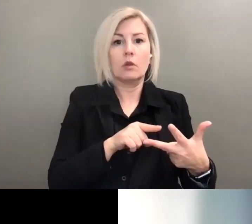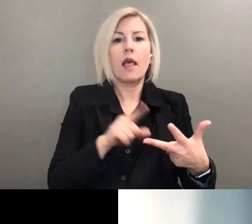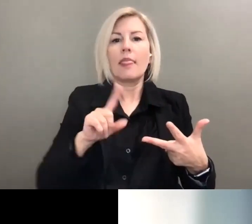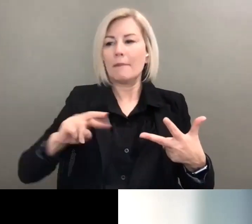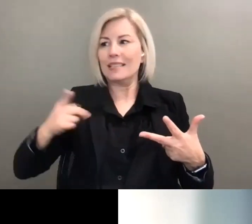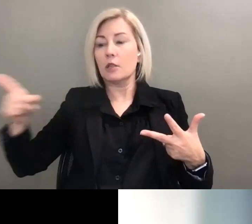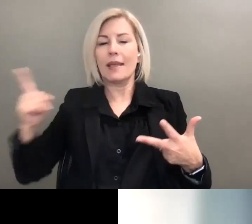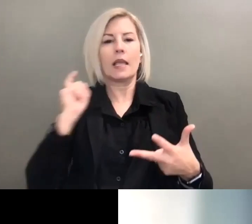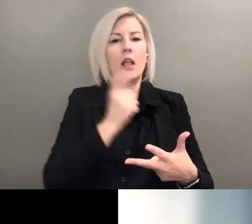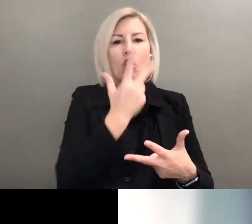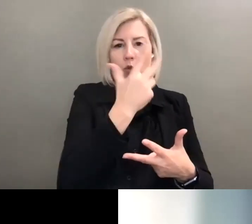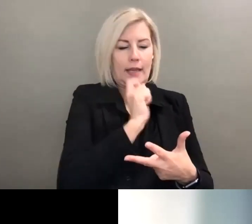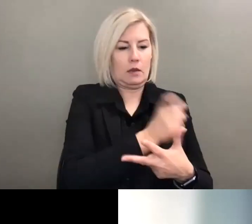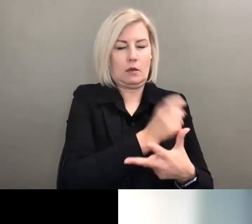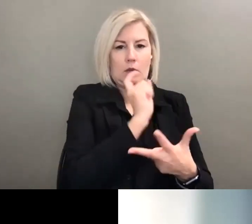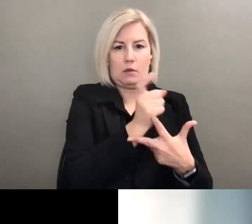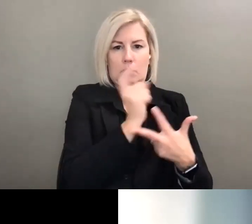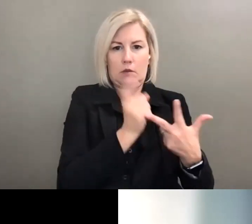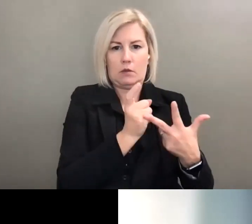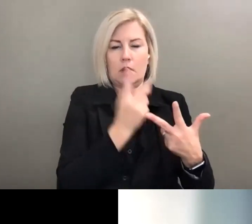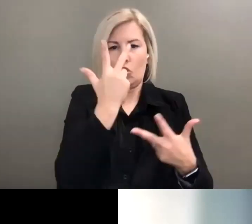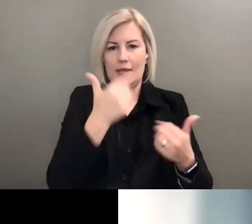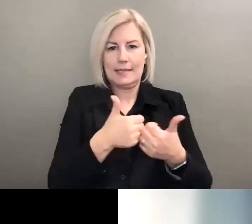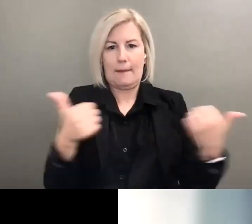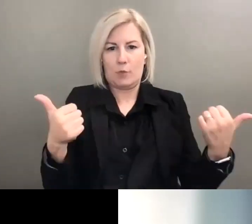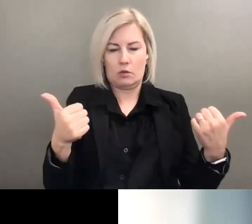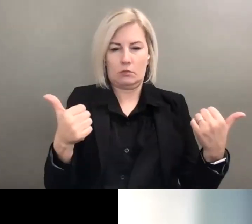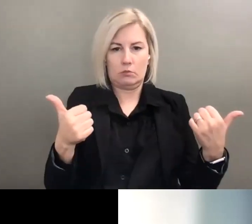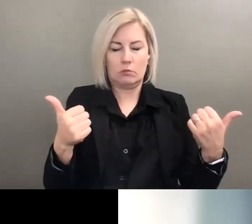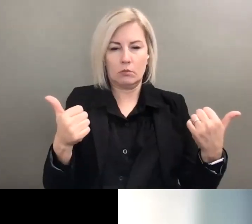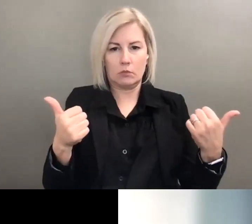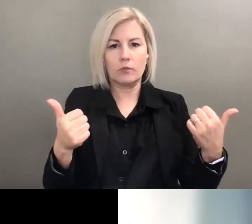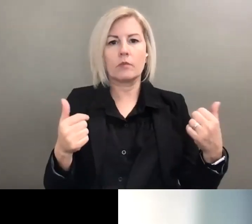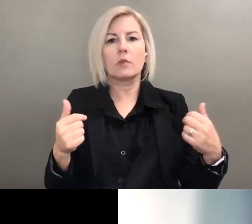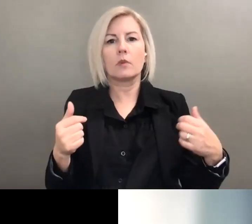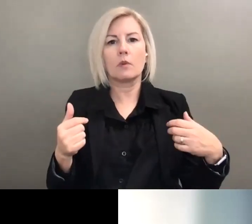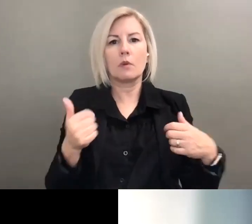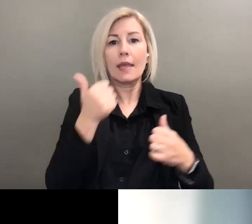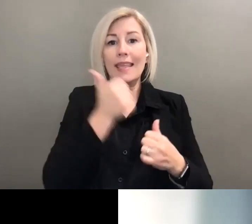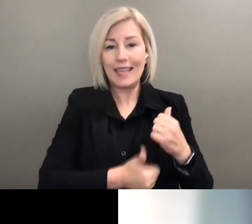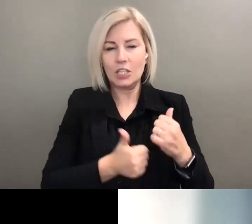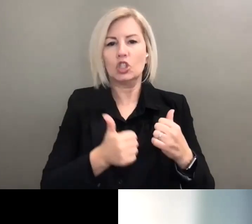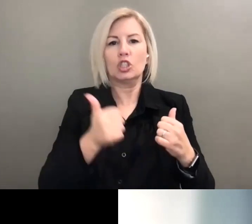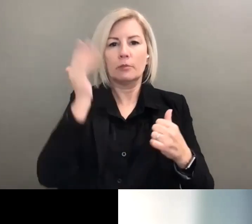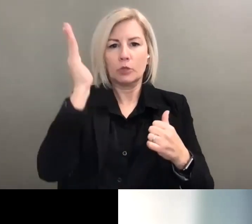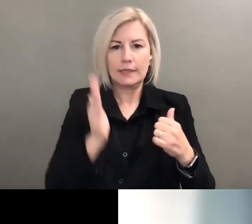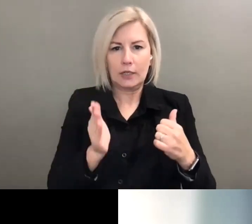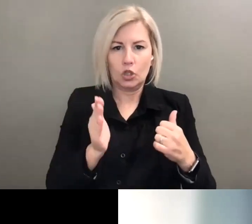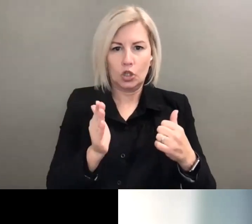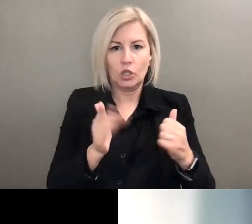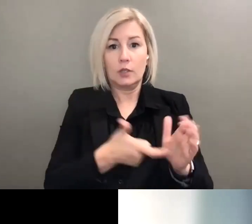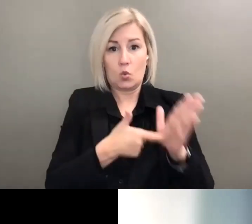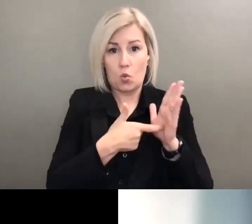separate grants, 1 to each space. And each presenter is